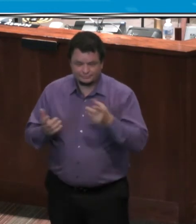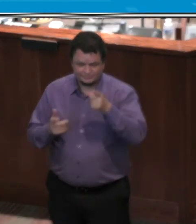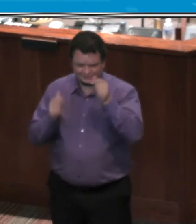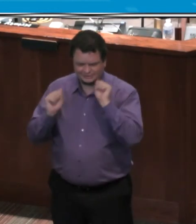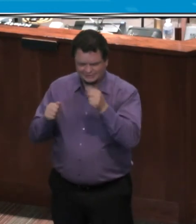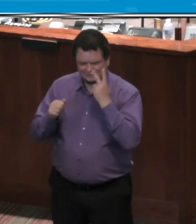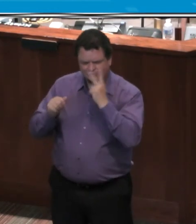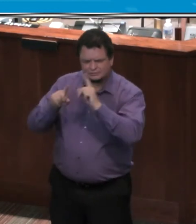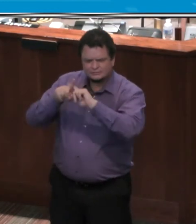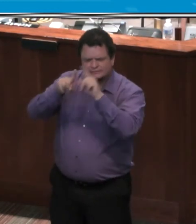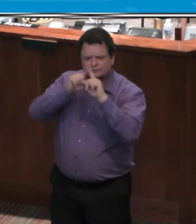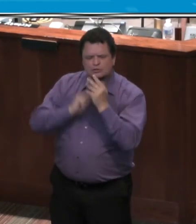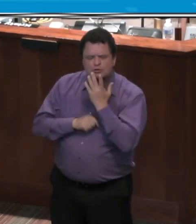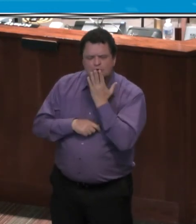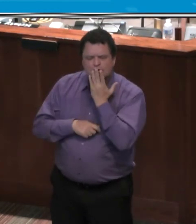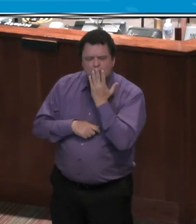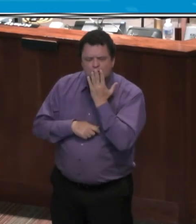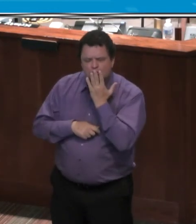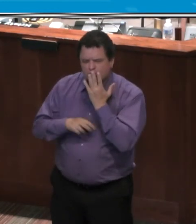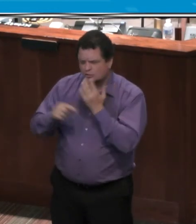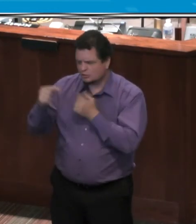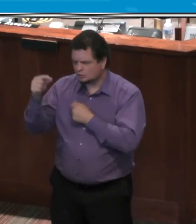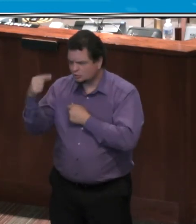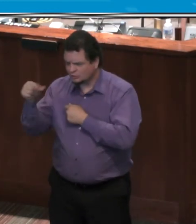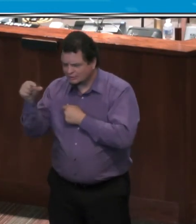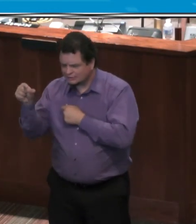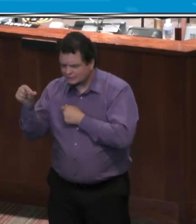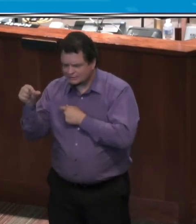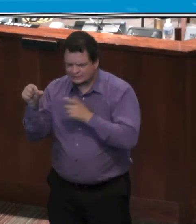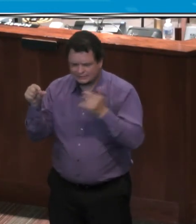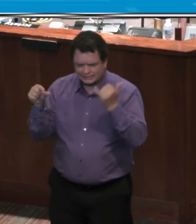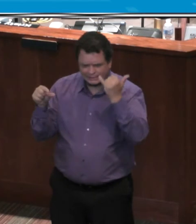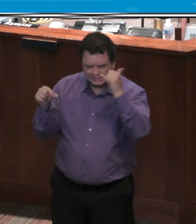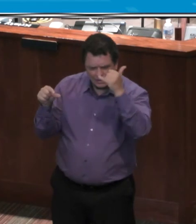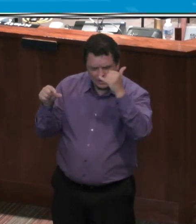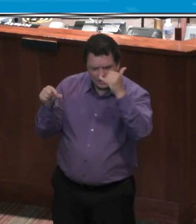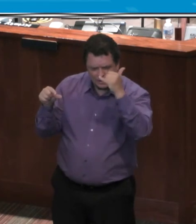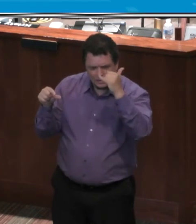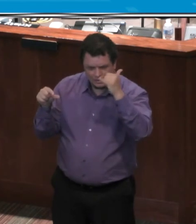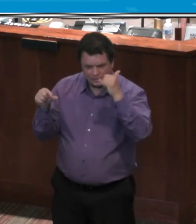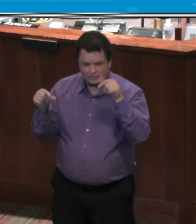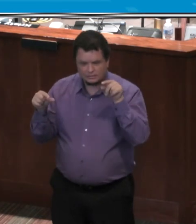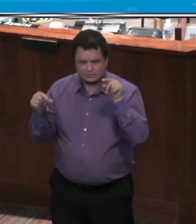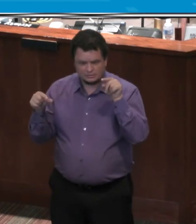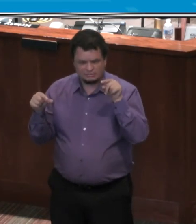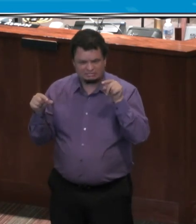are in the time range are in green or blue-green, and the high points are in orange.